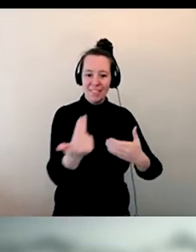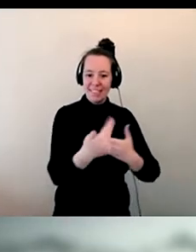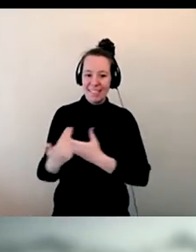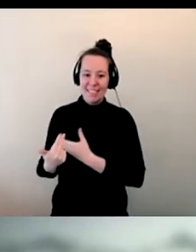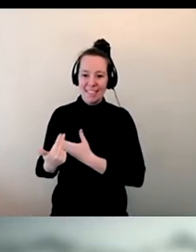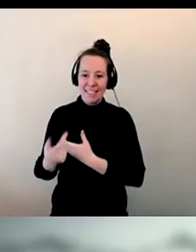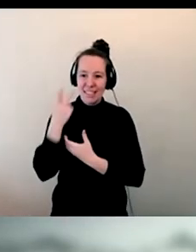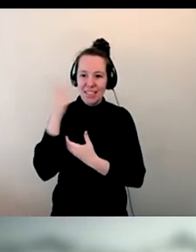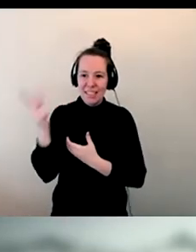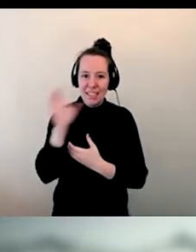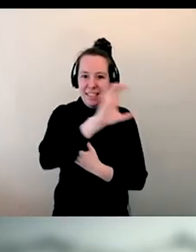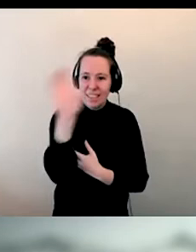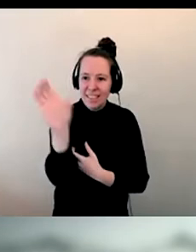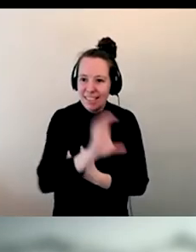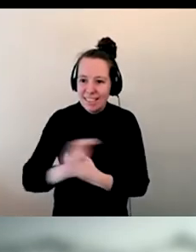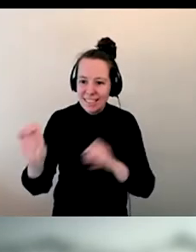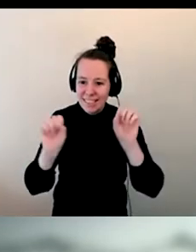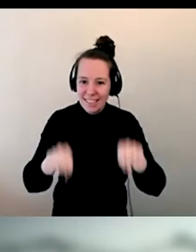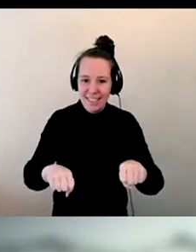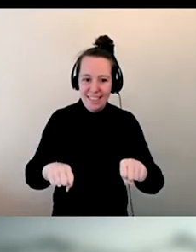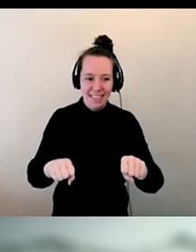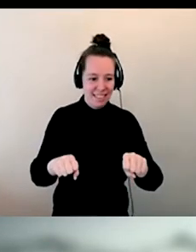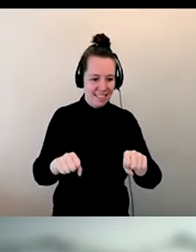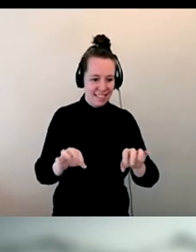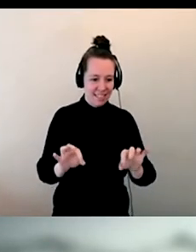Let's see if we have them all on screen.